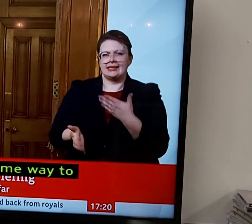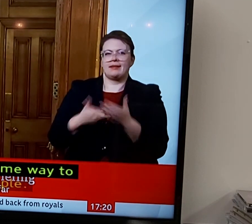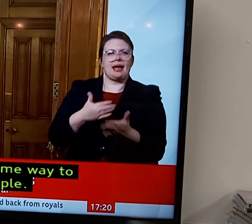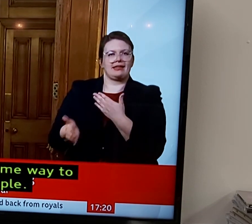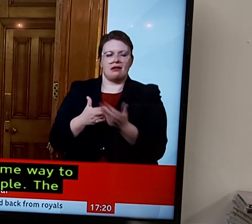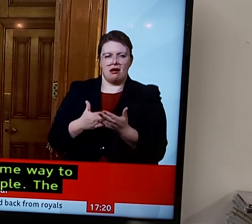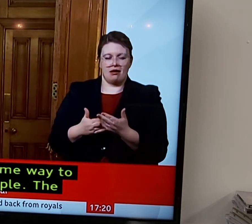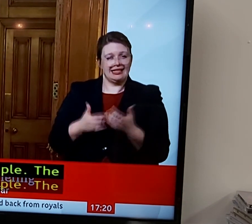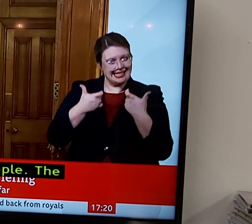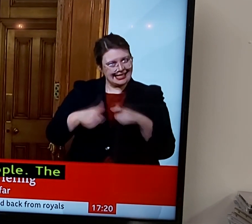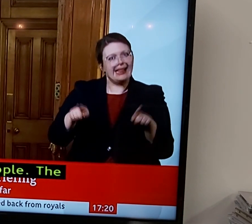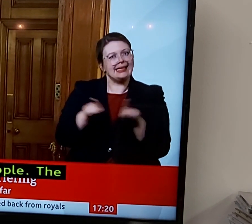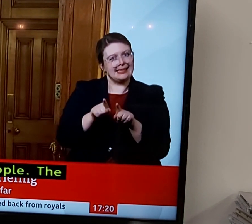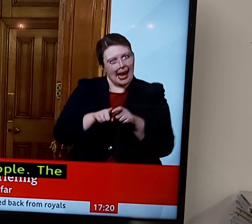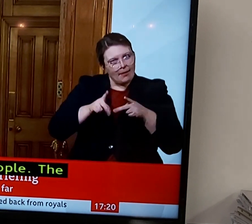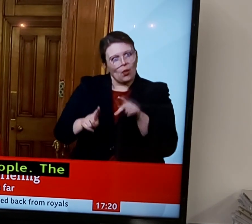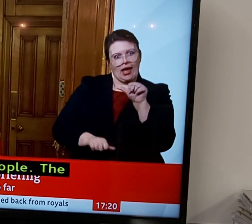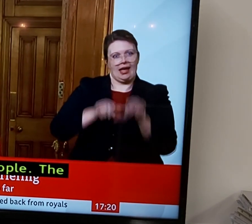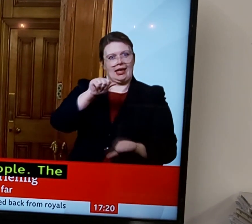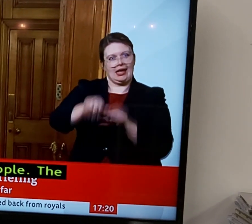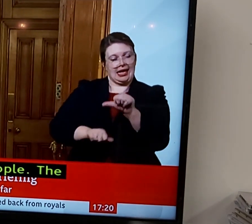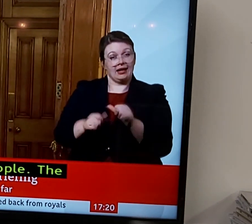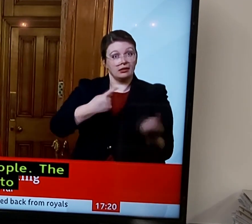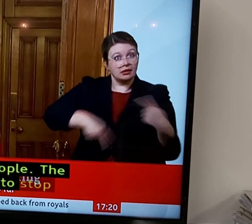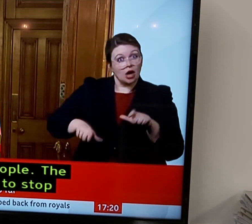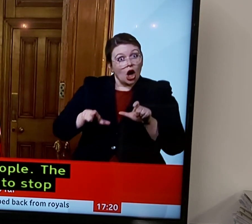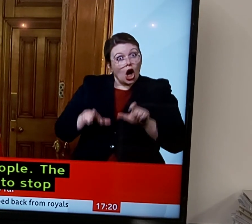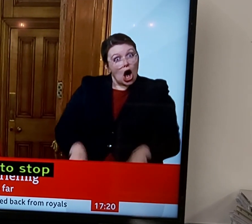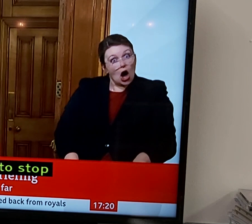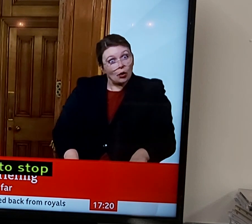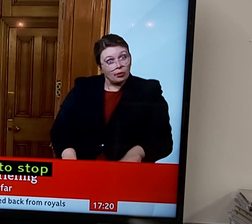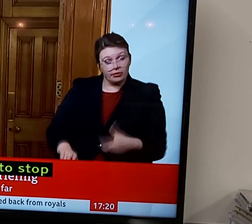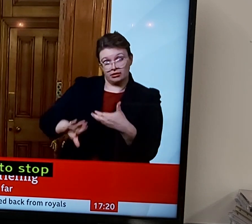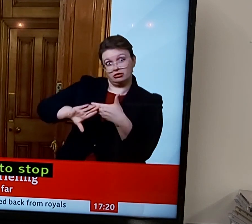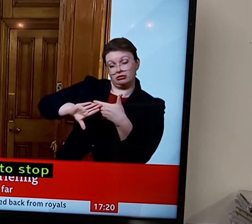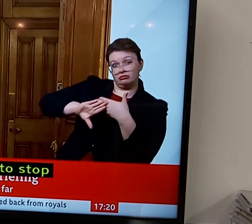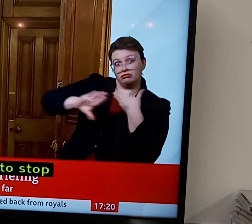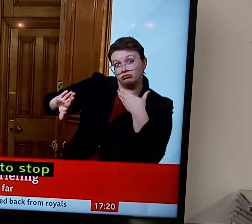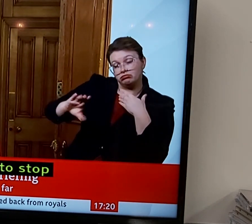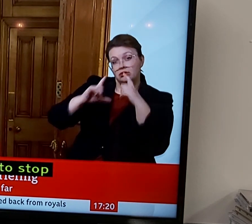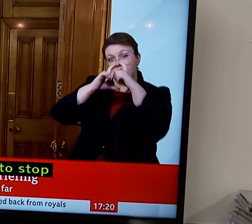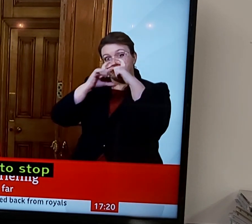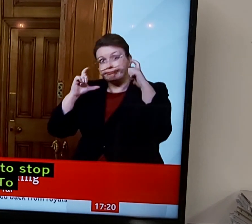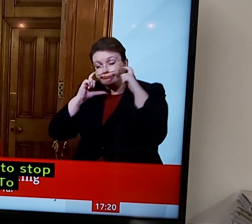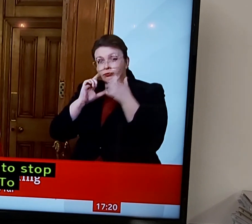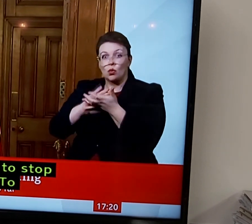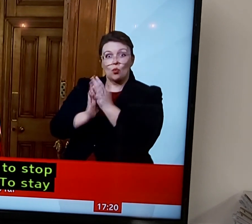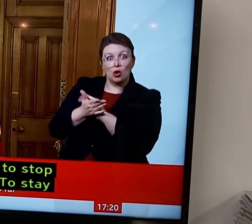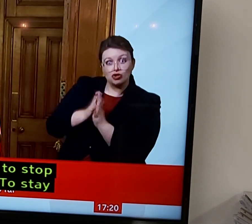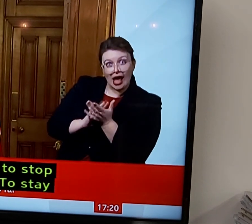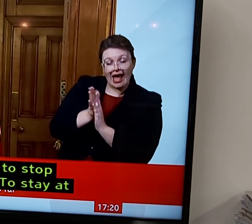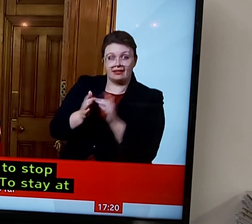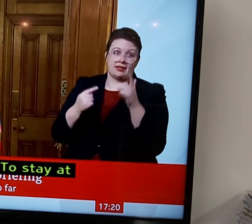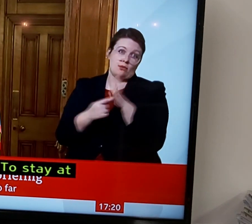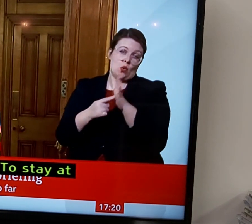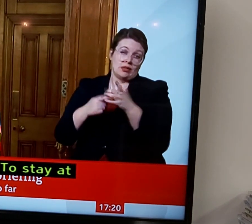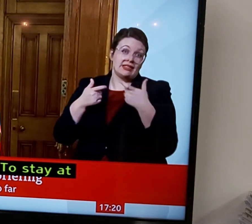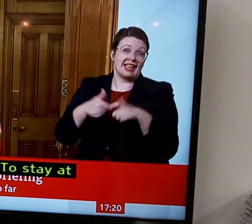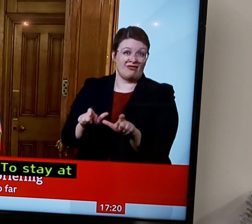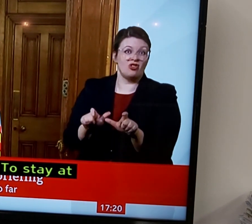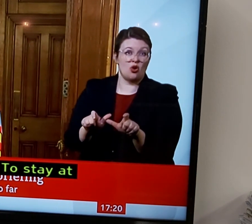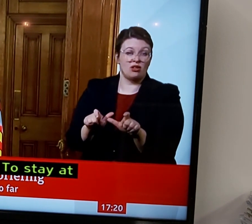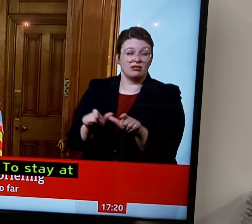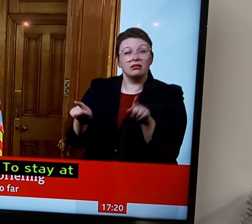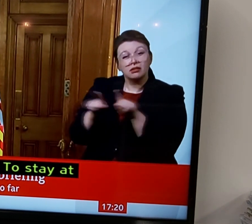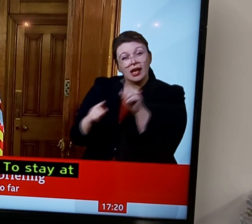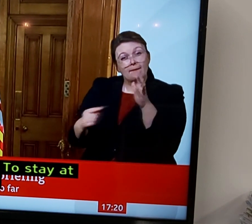home, to take vital steps like hands, face and space, and make sure we observe the basics, letting fresh